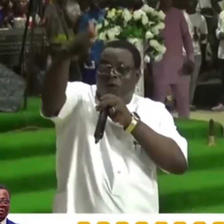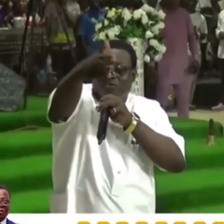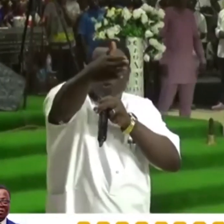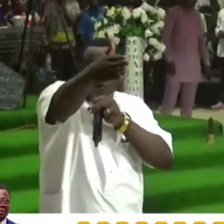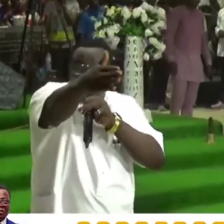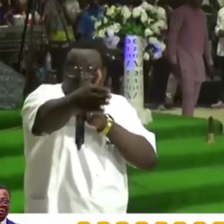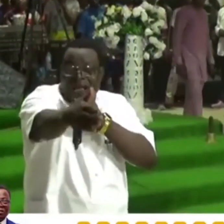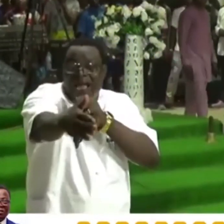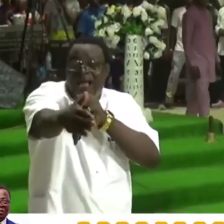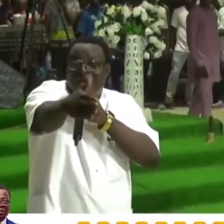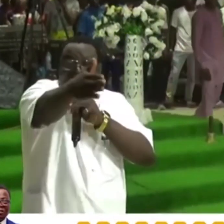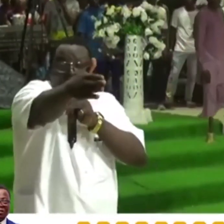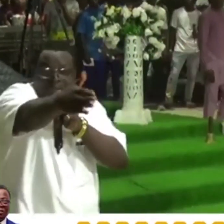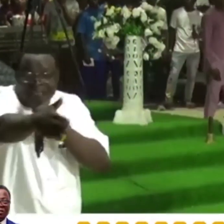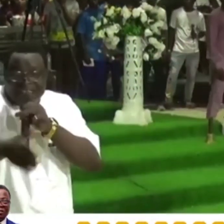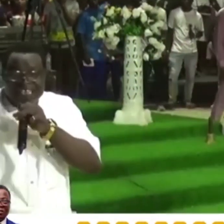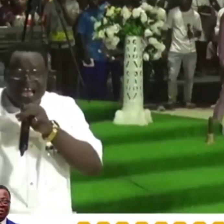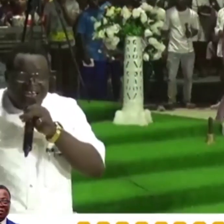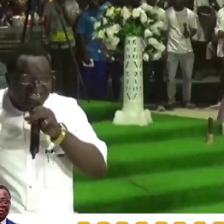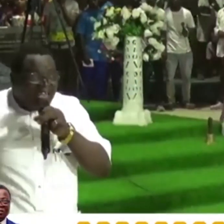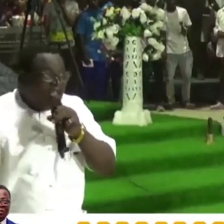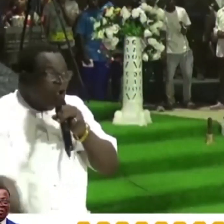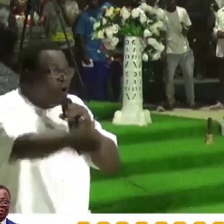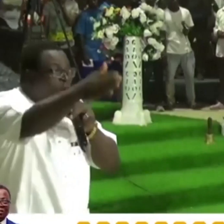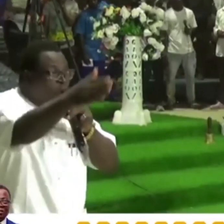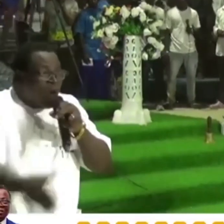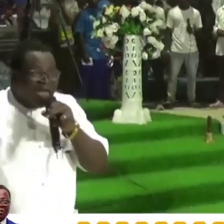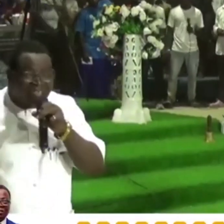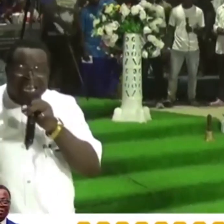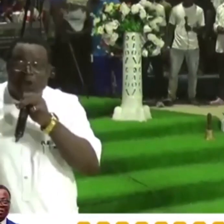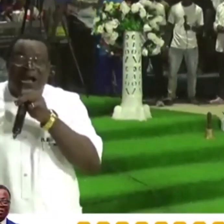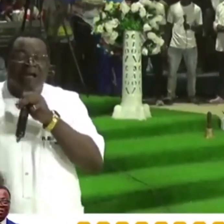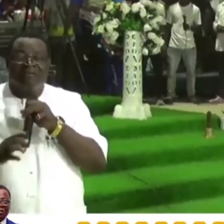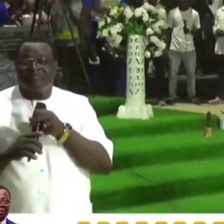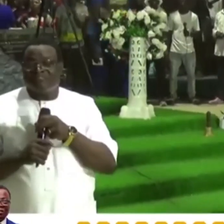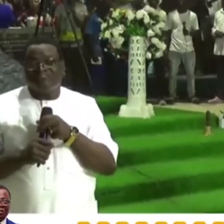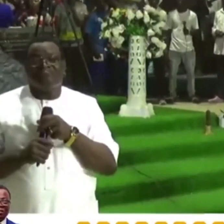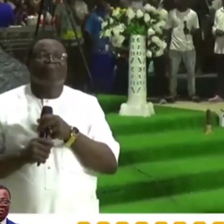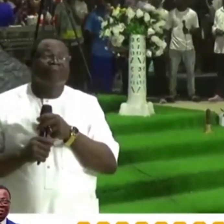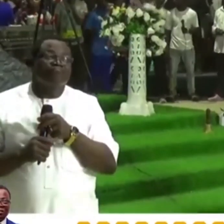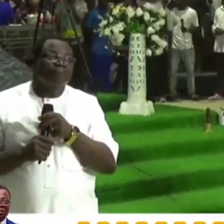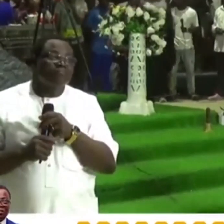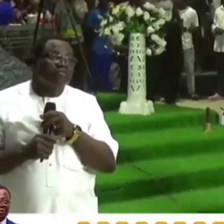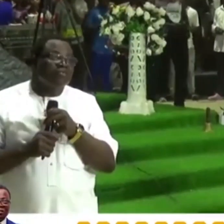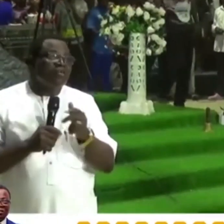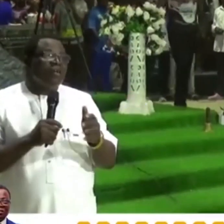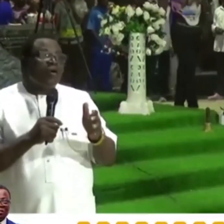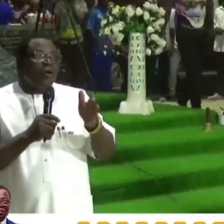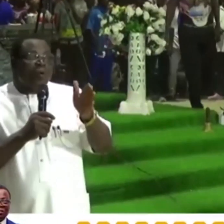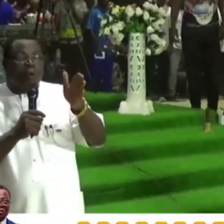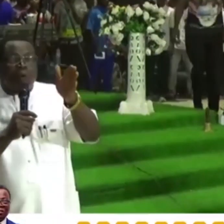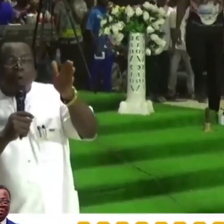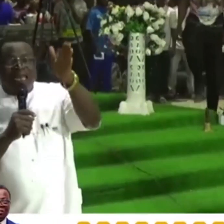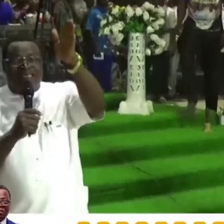knows. But wọ́n ti gbé bíríìjì sáàárín òun àti ilẹ̀ ọba. They put the bridge between himself